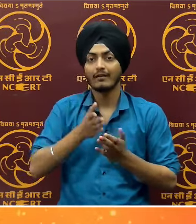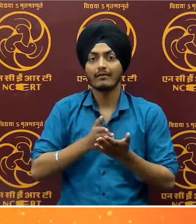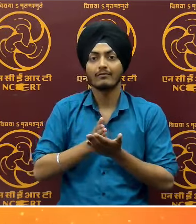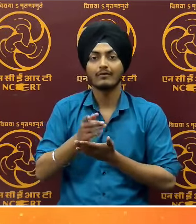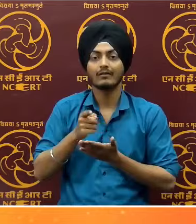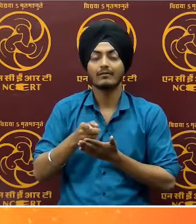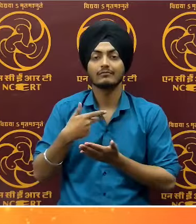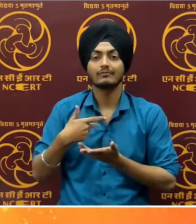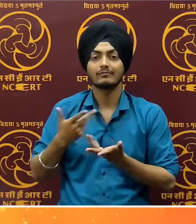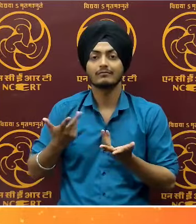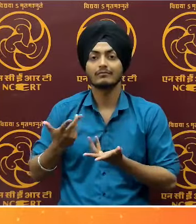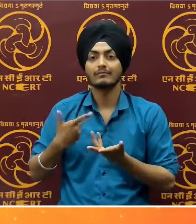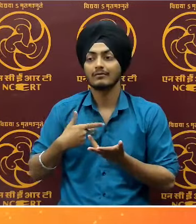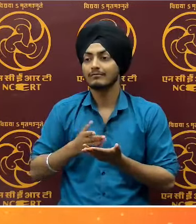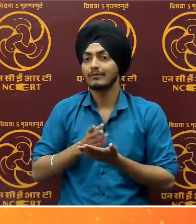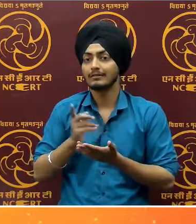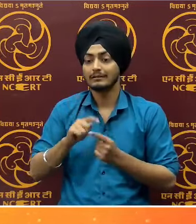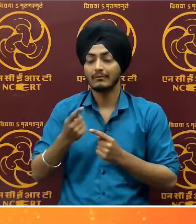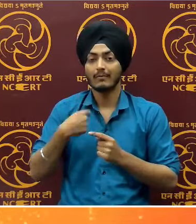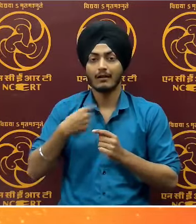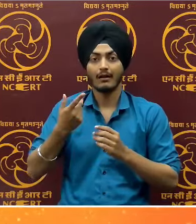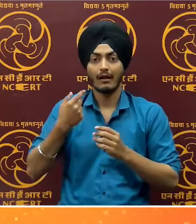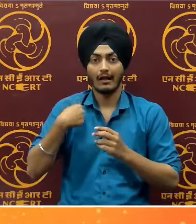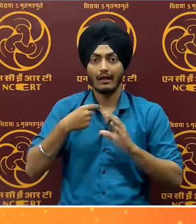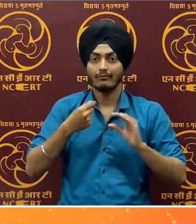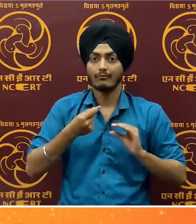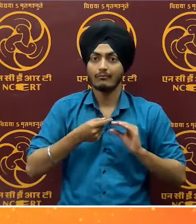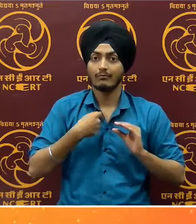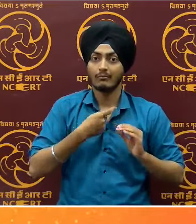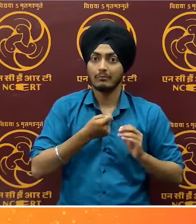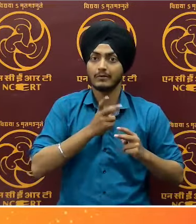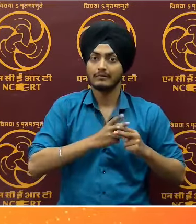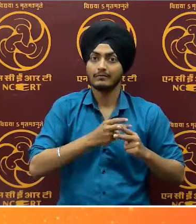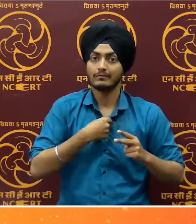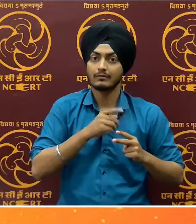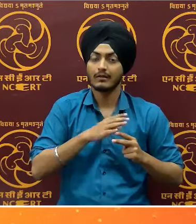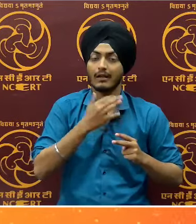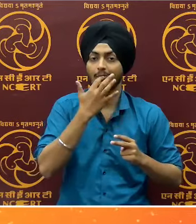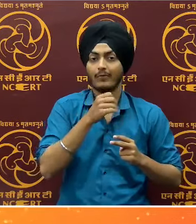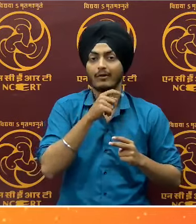sufficient amount should be there for the farmers. That is important thing. And